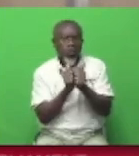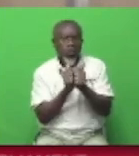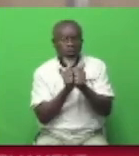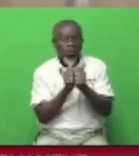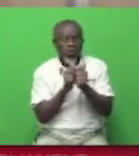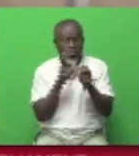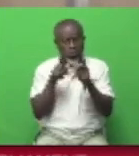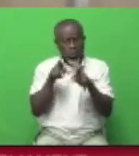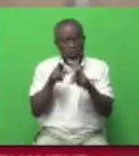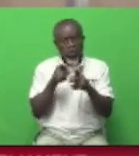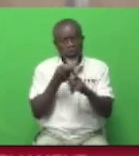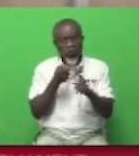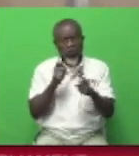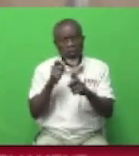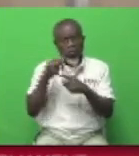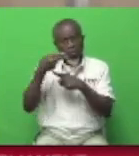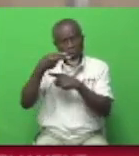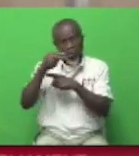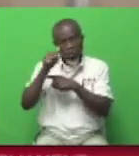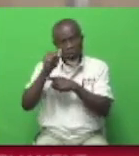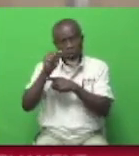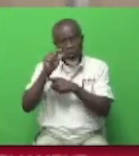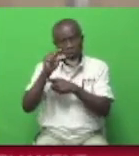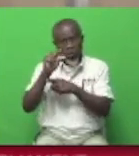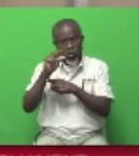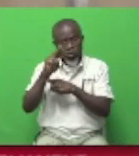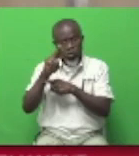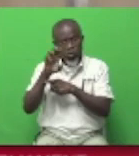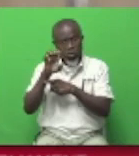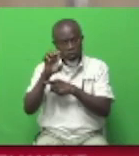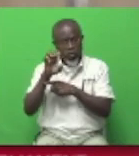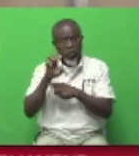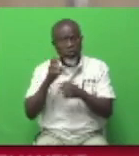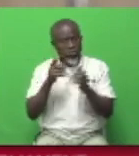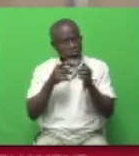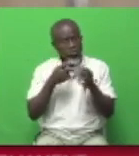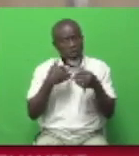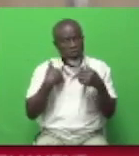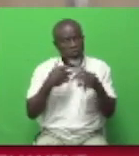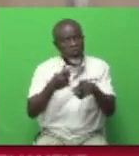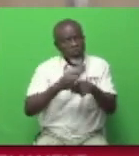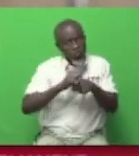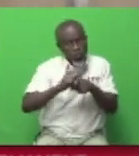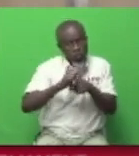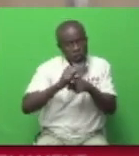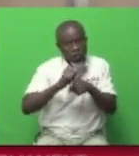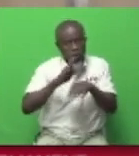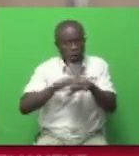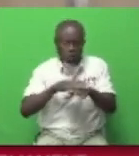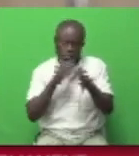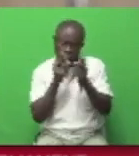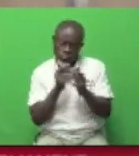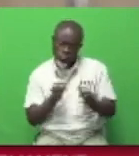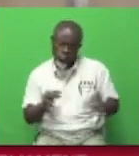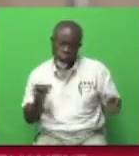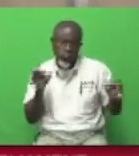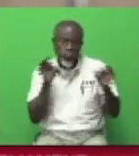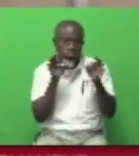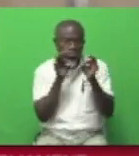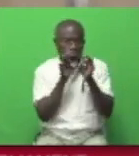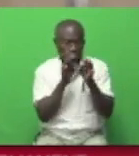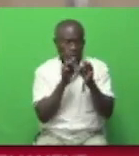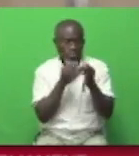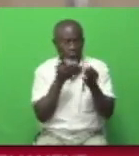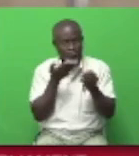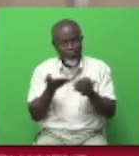which they partnered with persons from The Hague as it relates to, training on critical issues as it relates to international